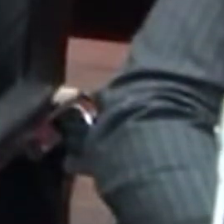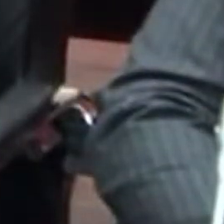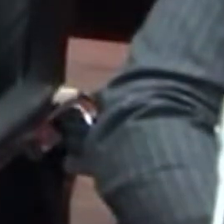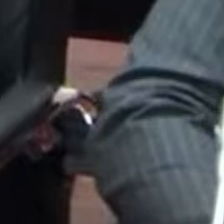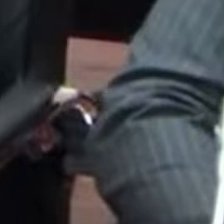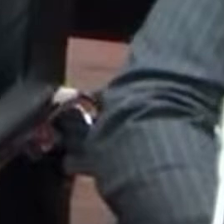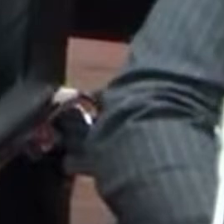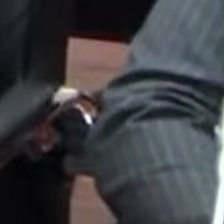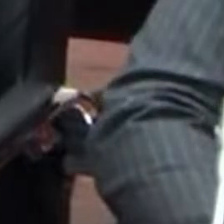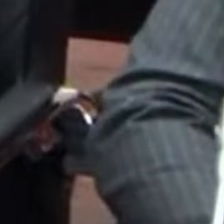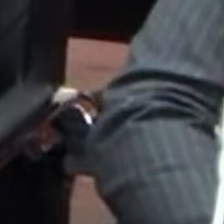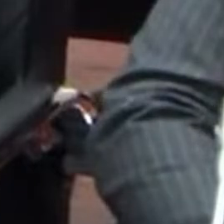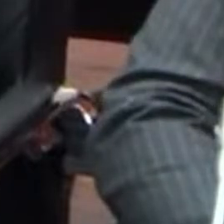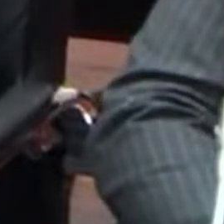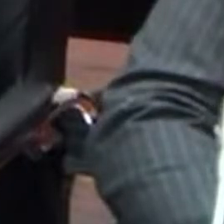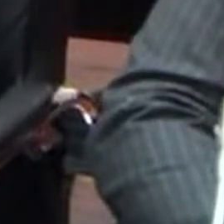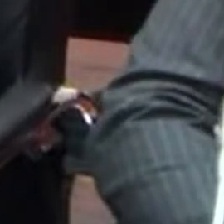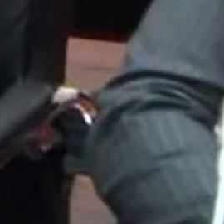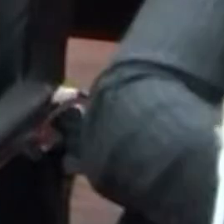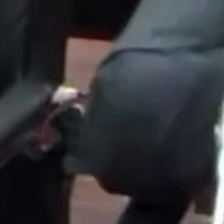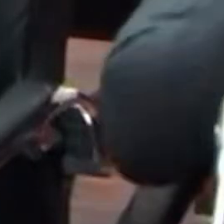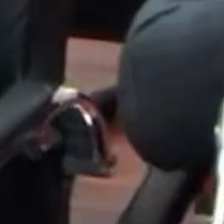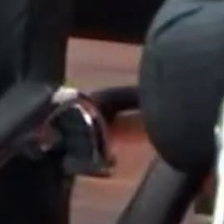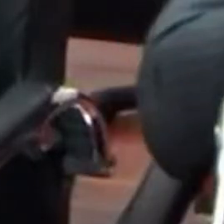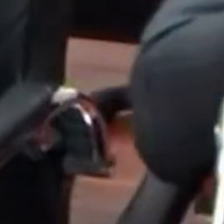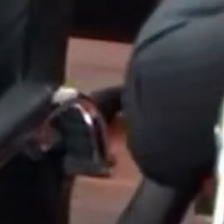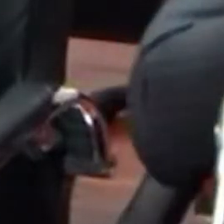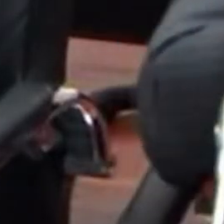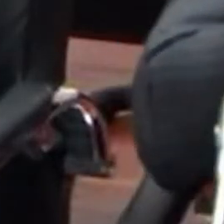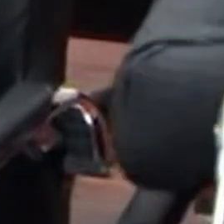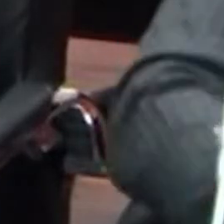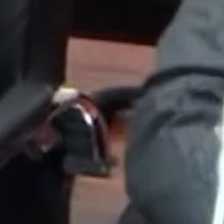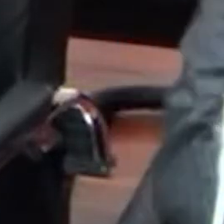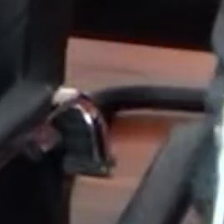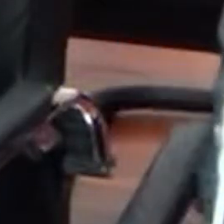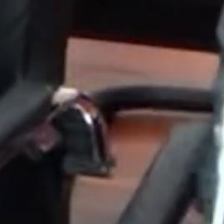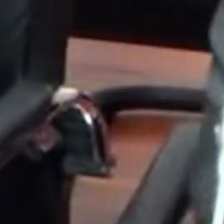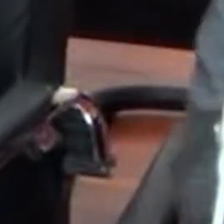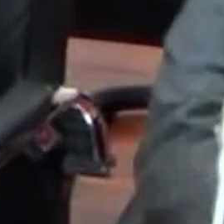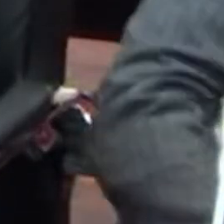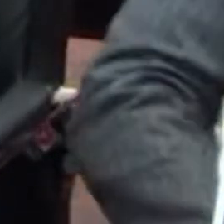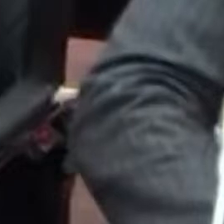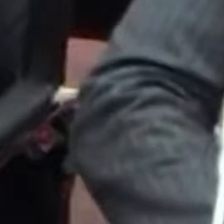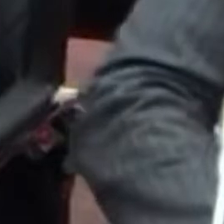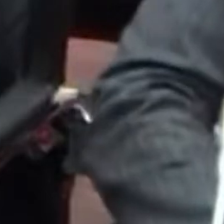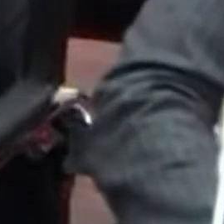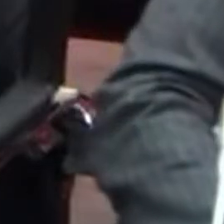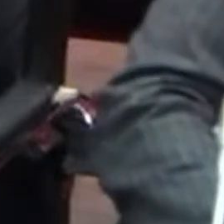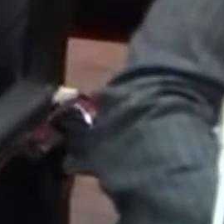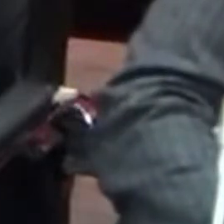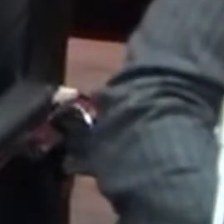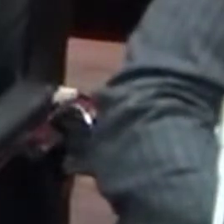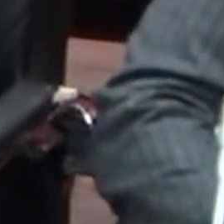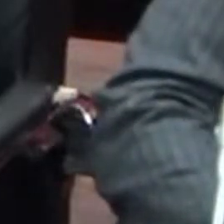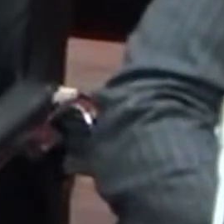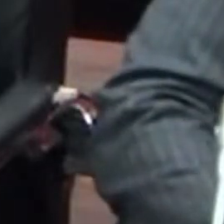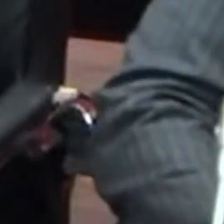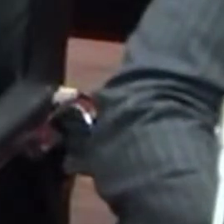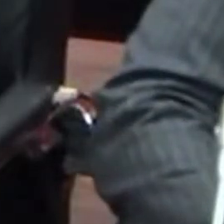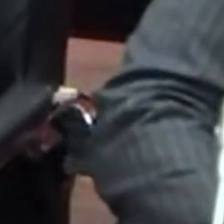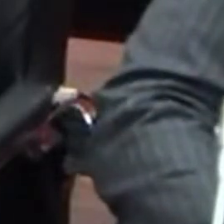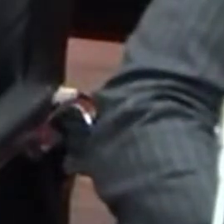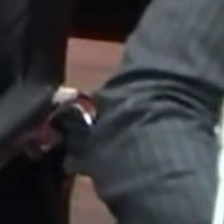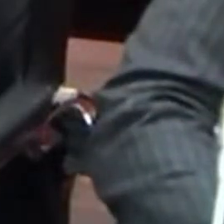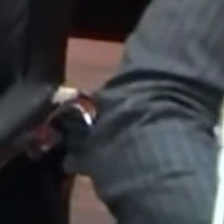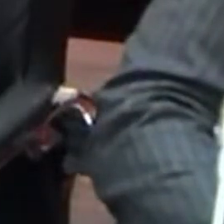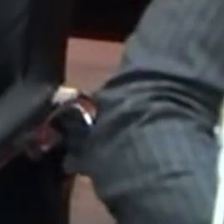current situation is a nation where we are really debt burden, and the efforts are being made to restructure the debt and also repayment